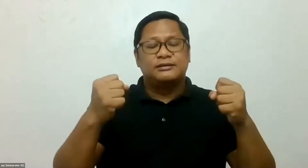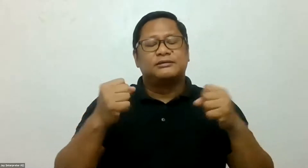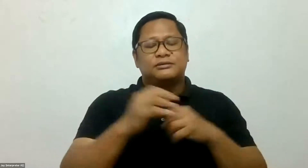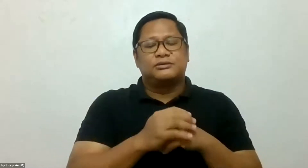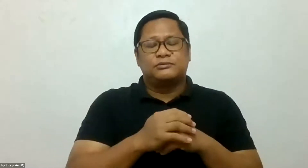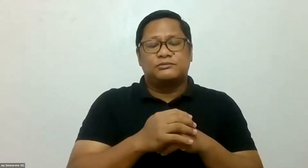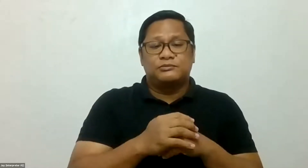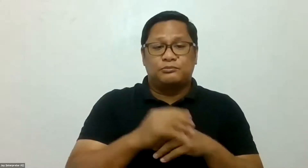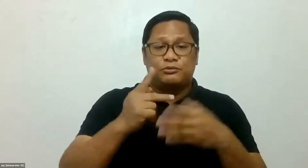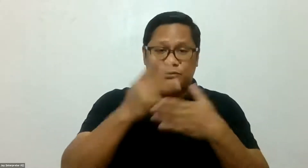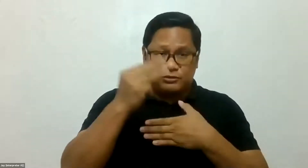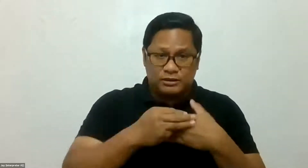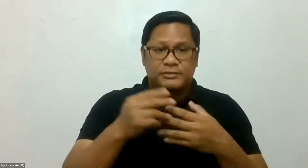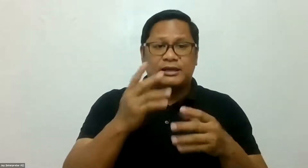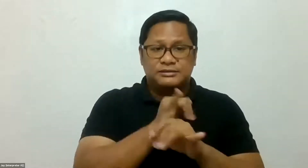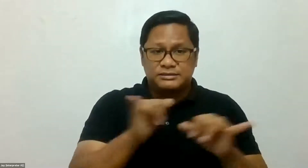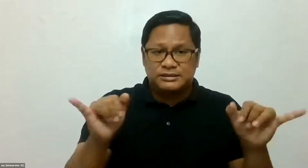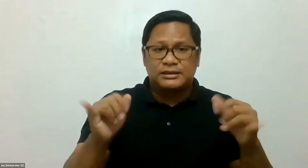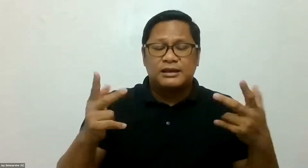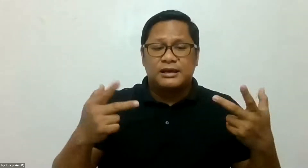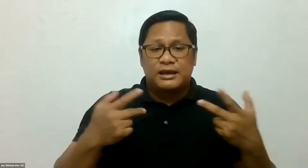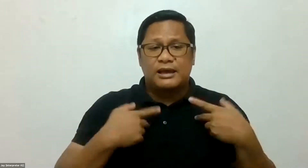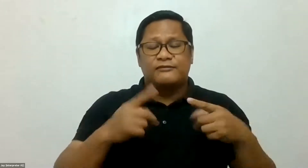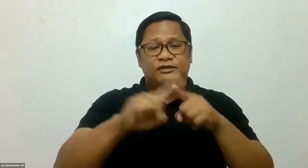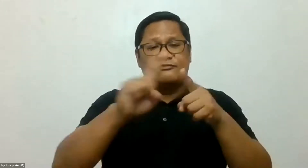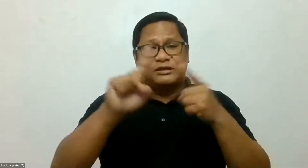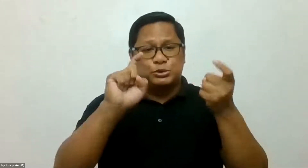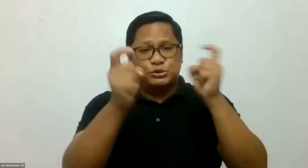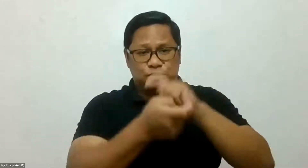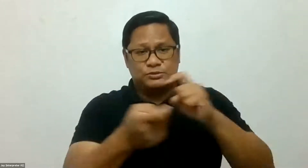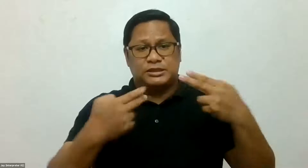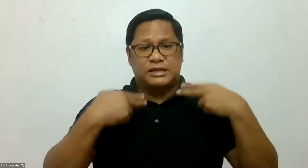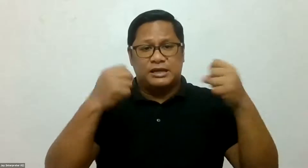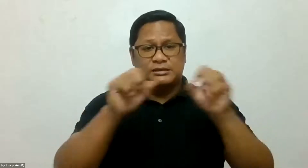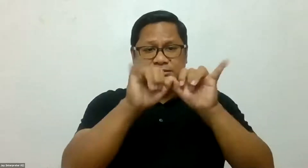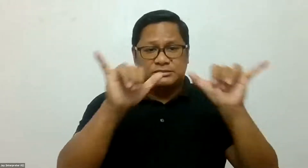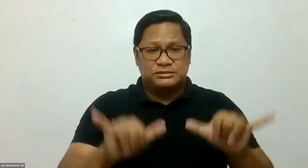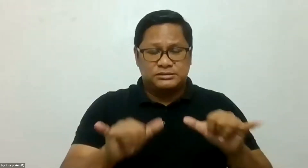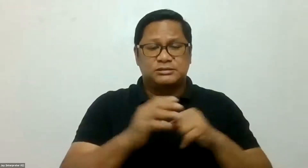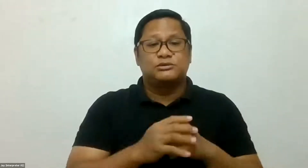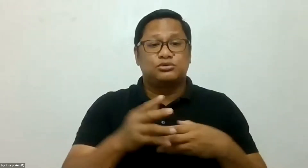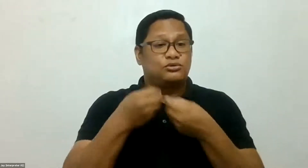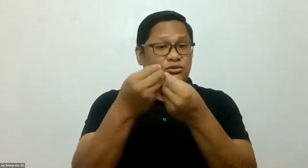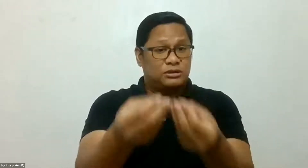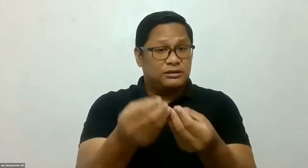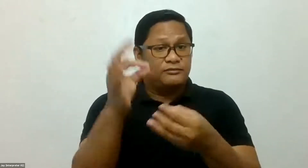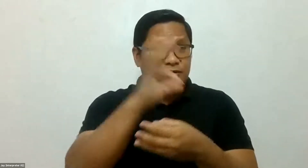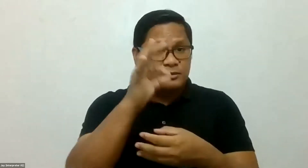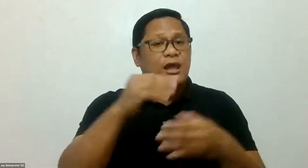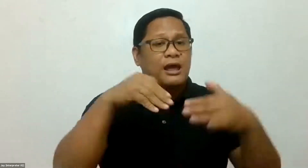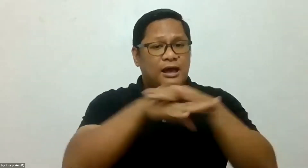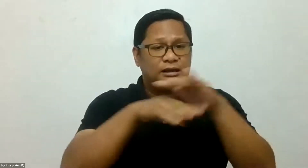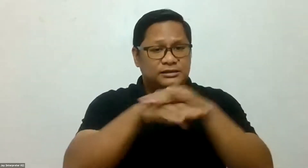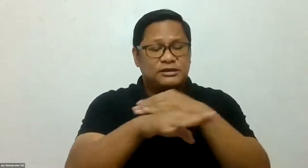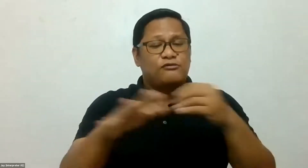and prescribing complementary reforms in the health system. It gives citizens access to the full